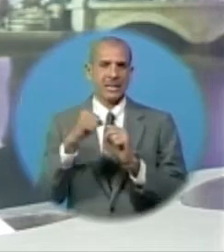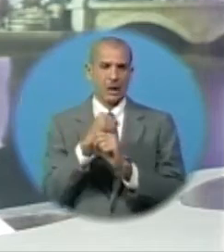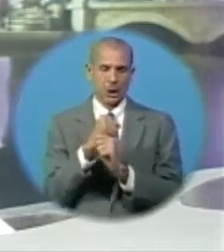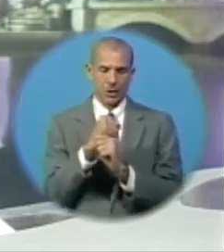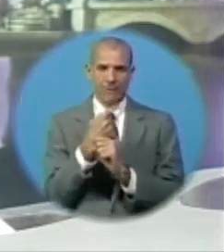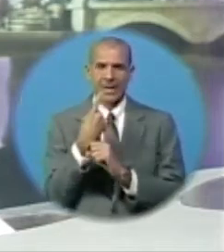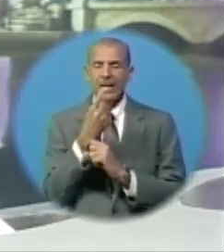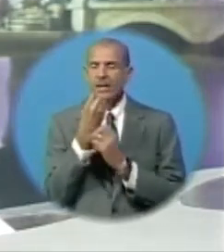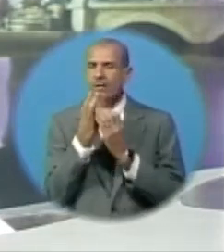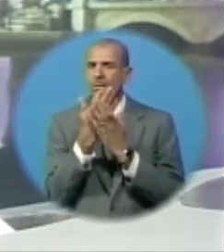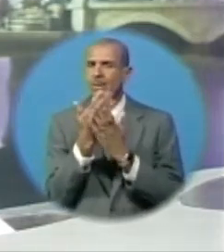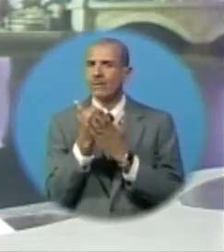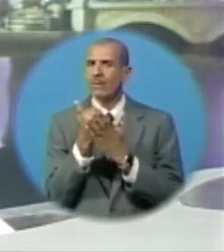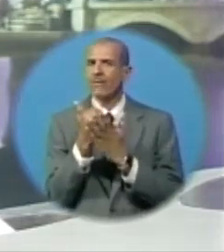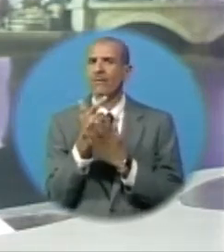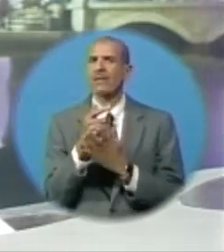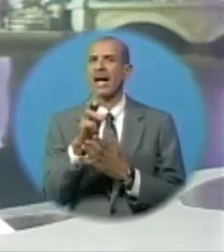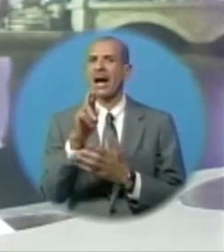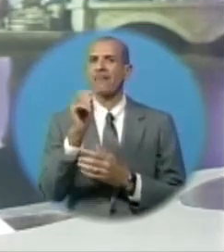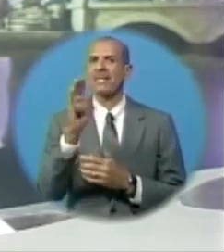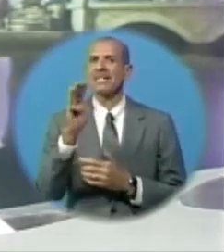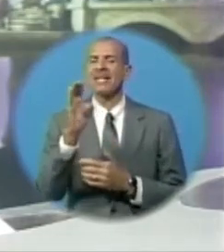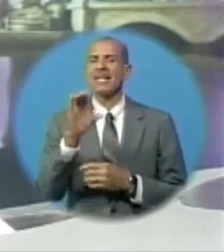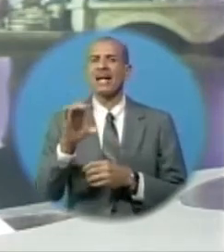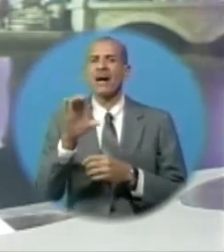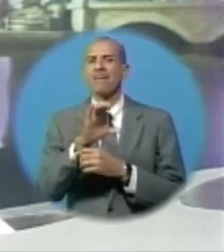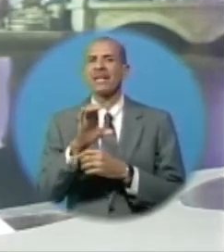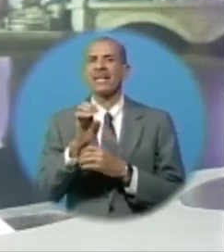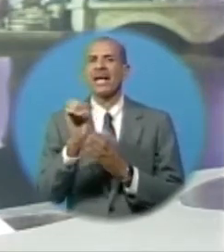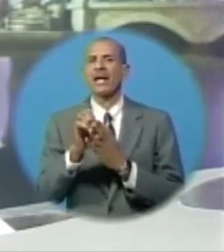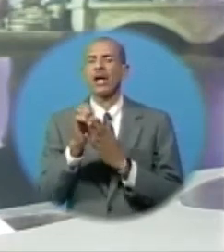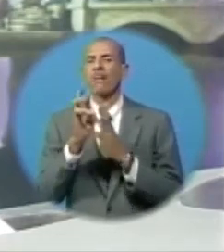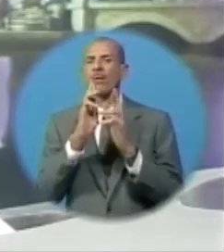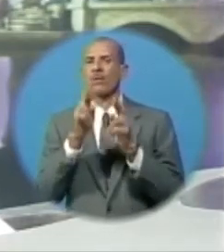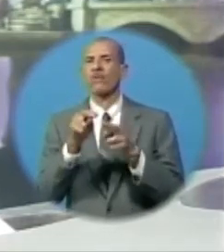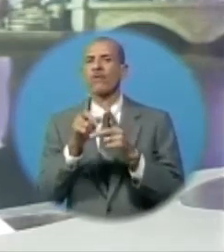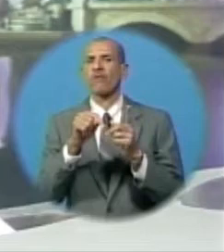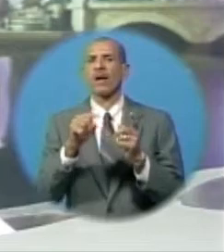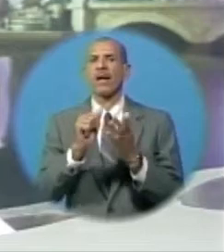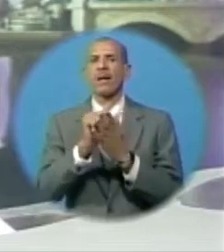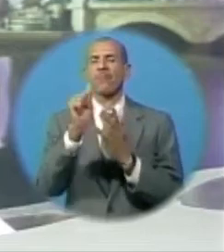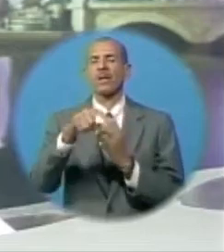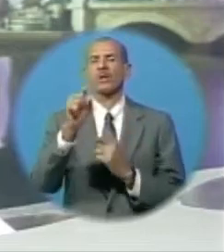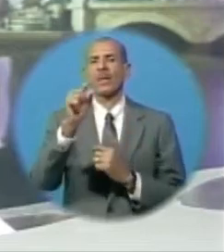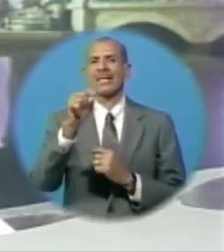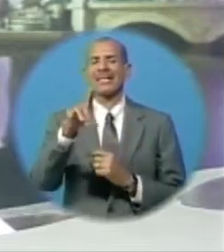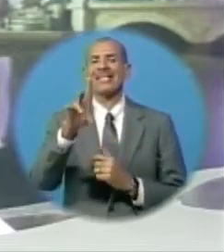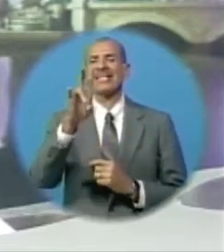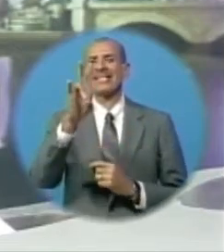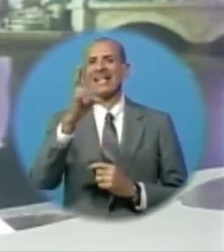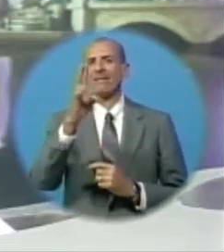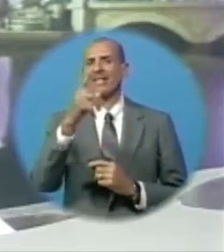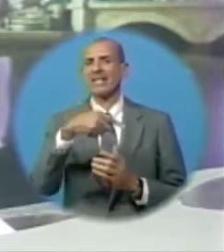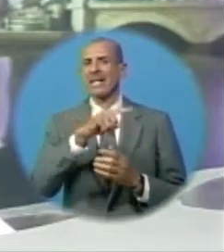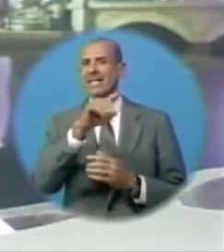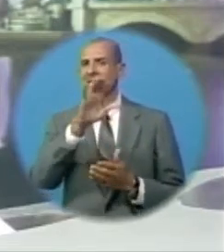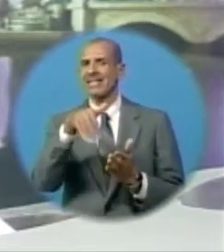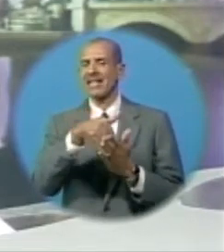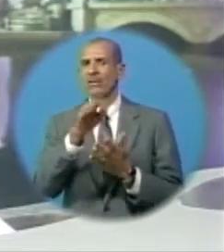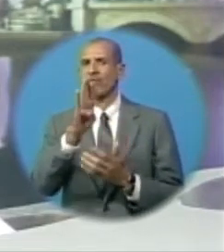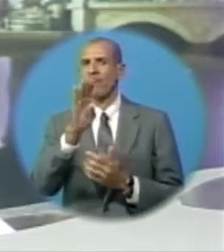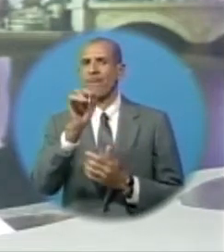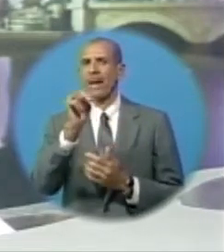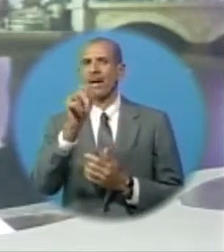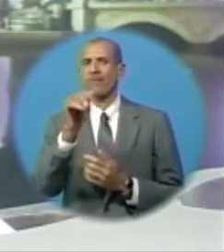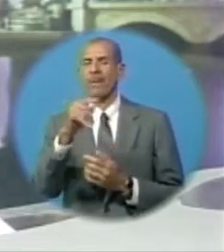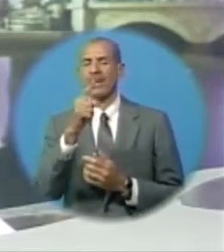to information contained in RBC Caribbean's economic report for April 2017, which cited the Central Bank of Barbados